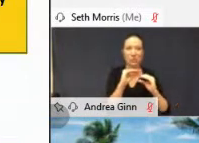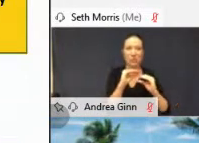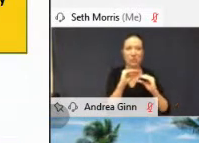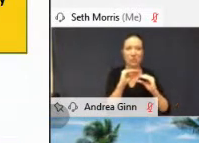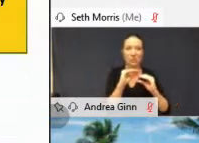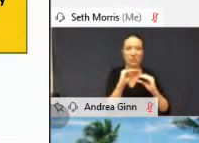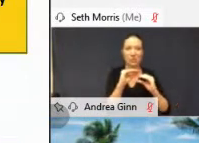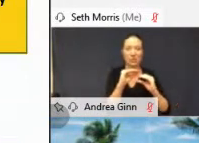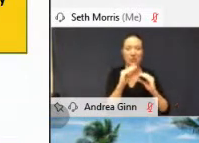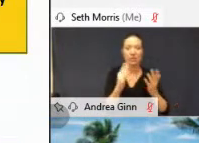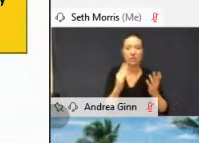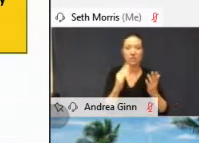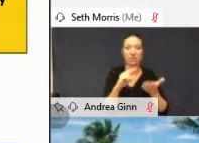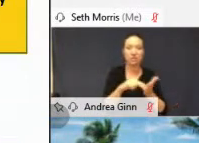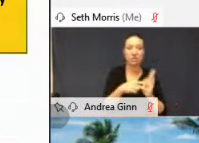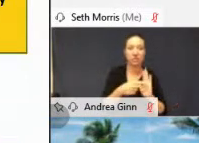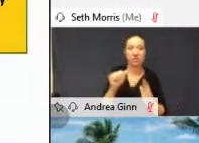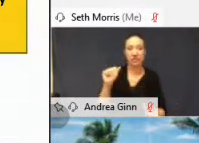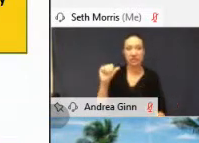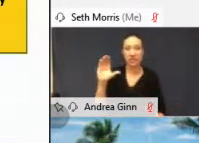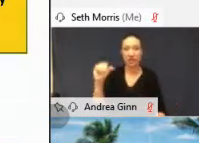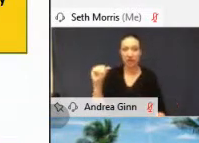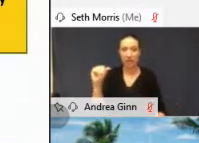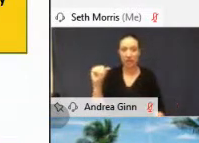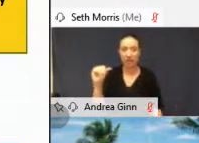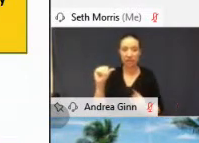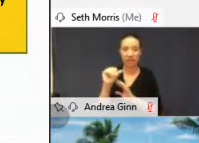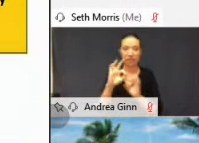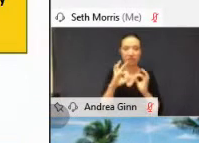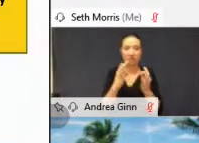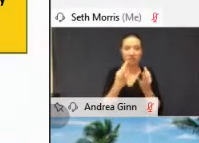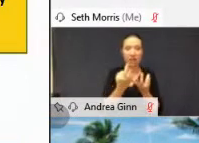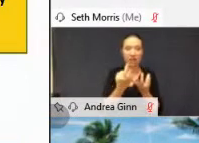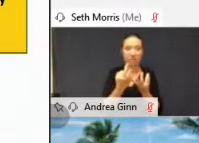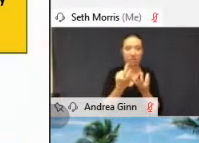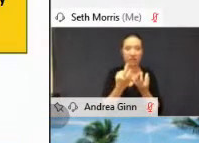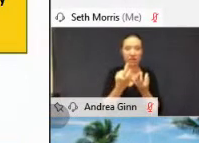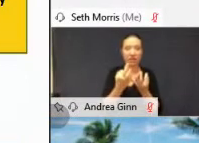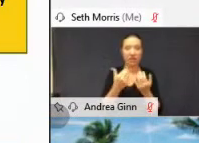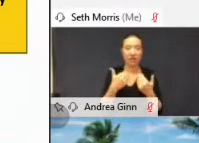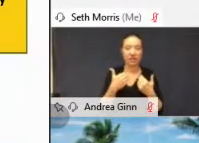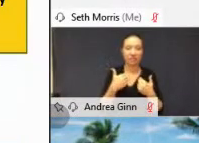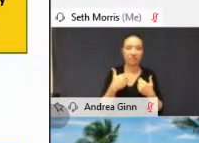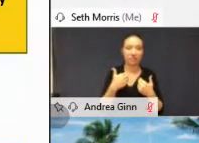whereas under the Affordable Care Act, the family was required to pay about